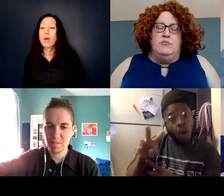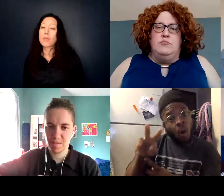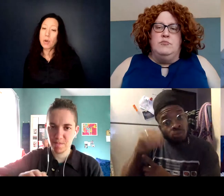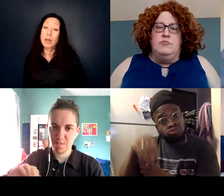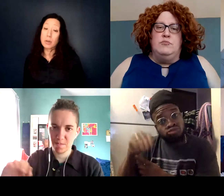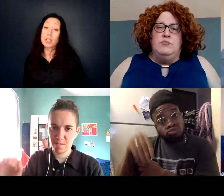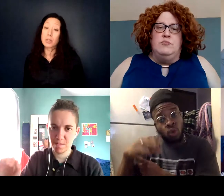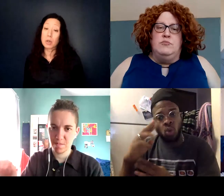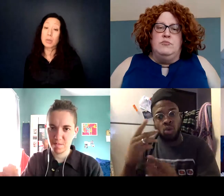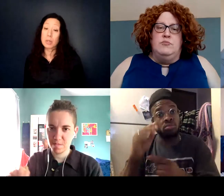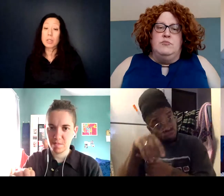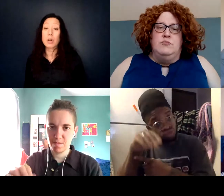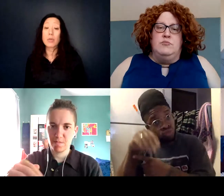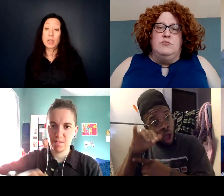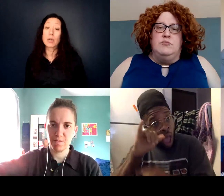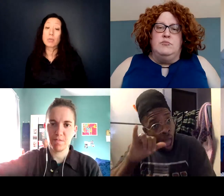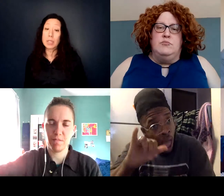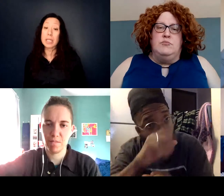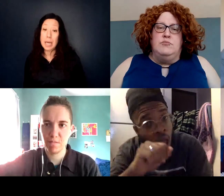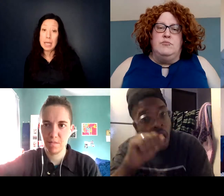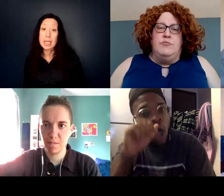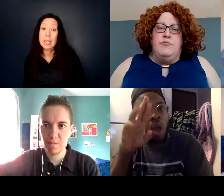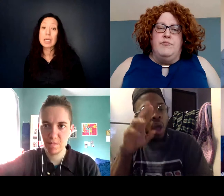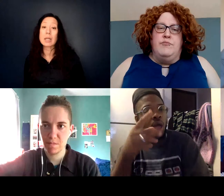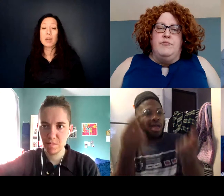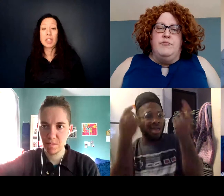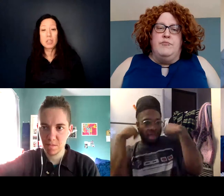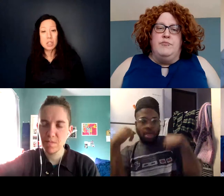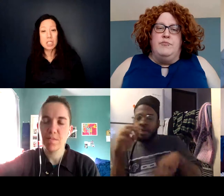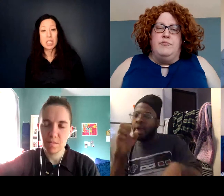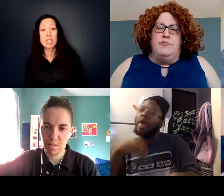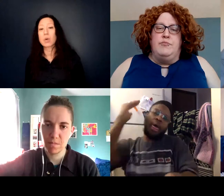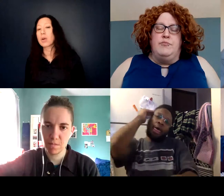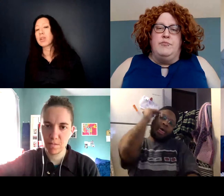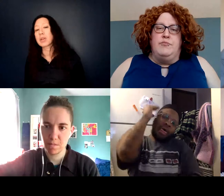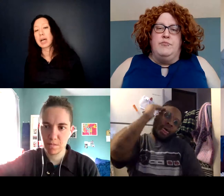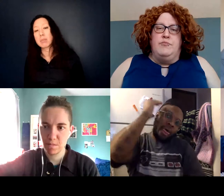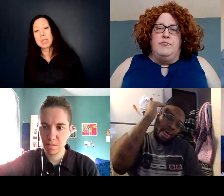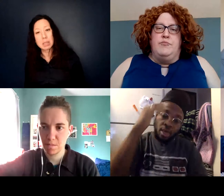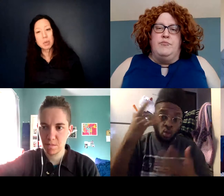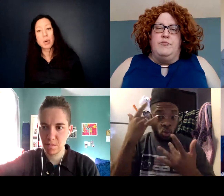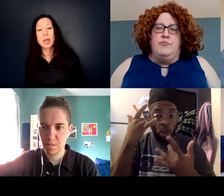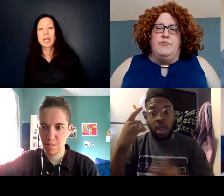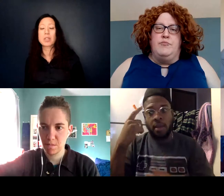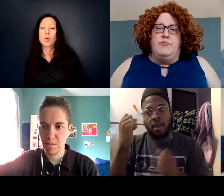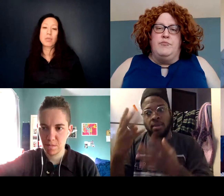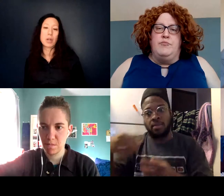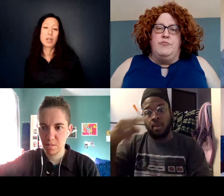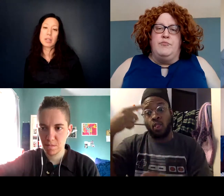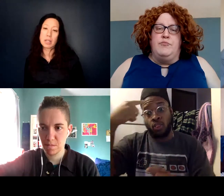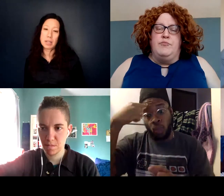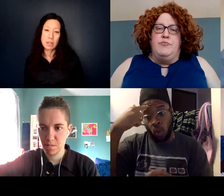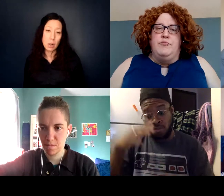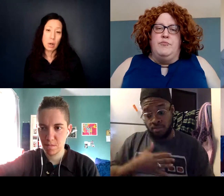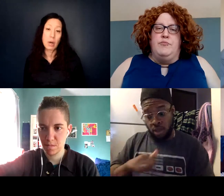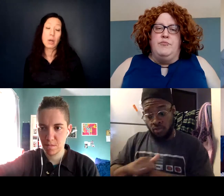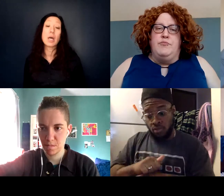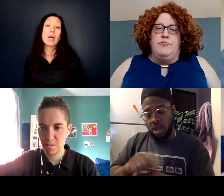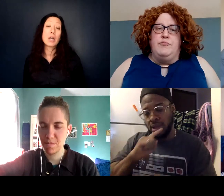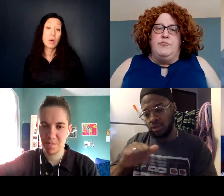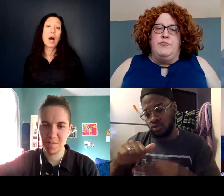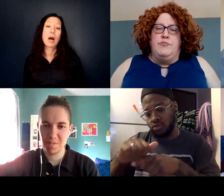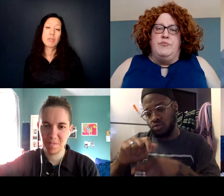guarantee for other interpreters, if they're really getting it, if they're interested, or if they're kind of missing the point, or if they already think they